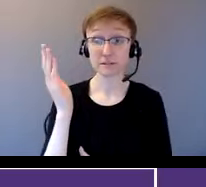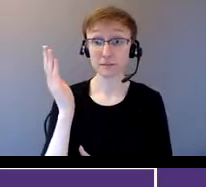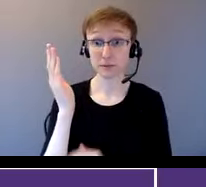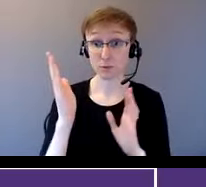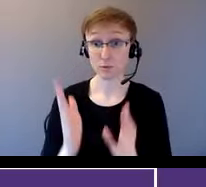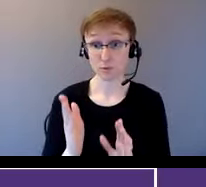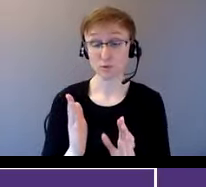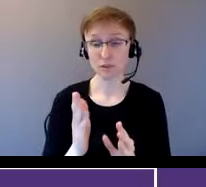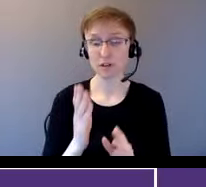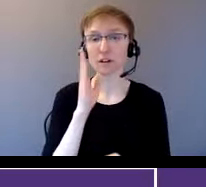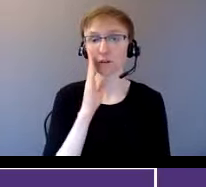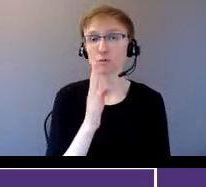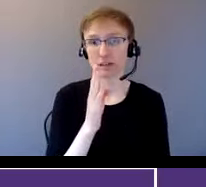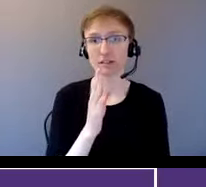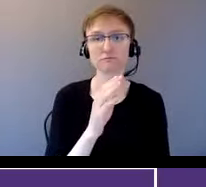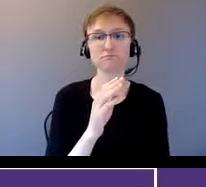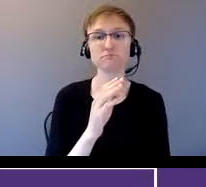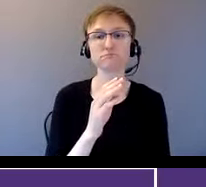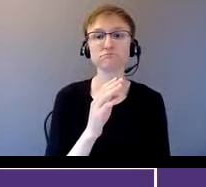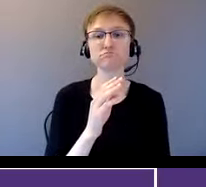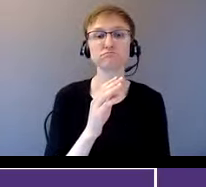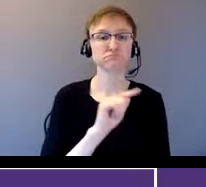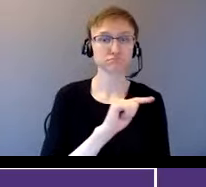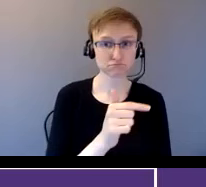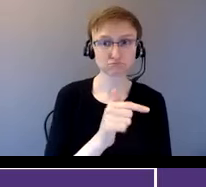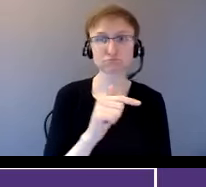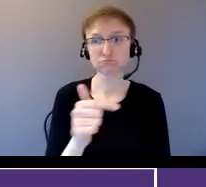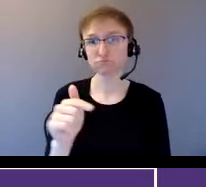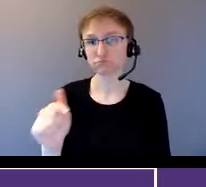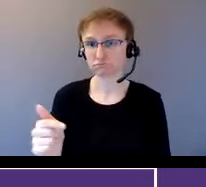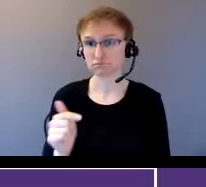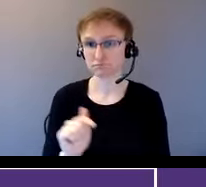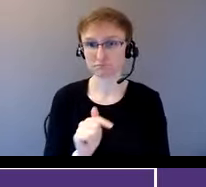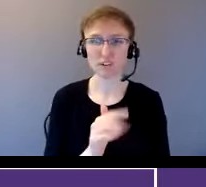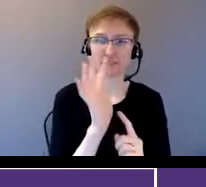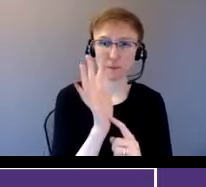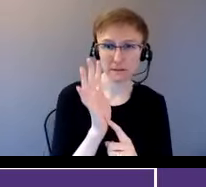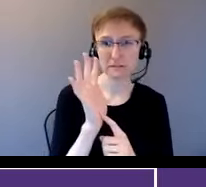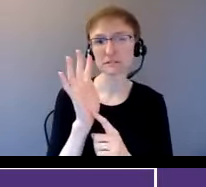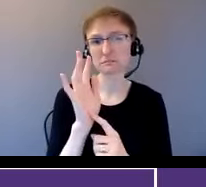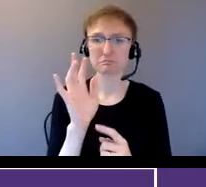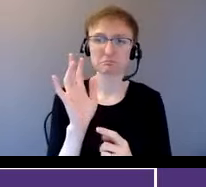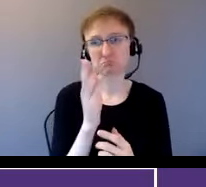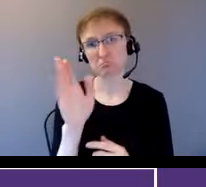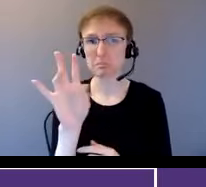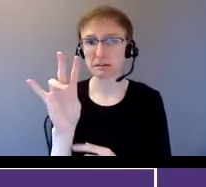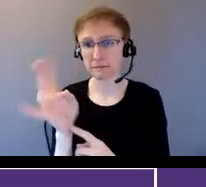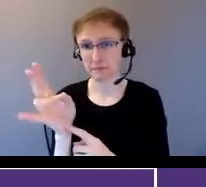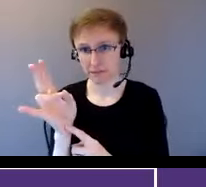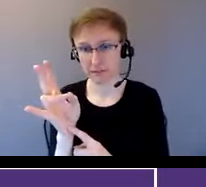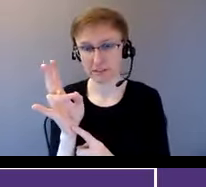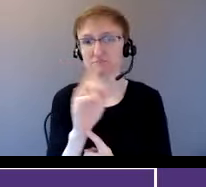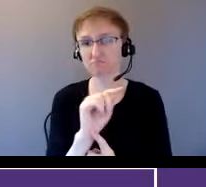will do a presentation about 5 to 7 minutes on their organization and their role within the healthcare sector. Then we'll have a